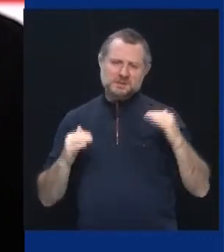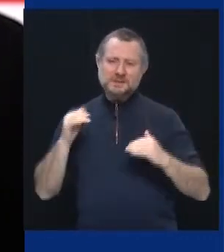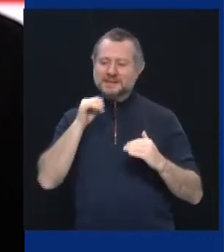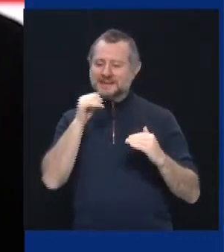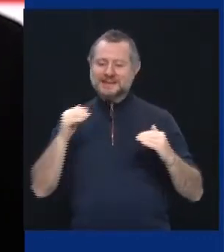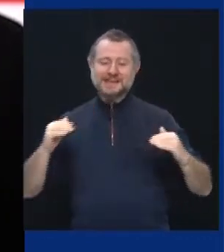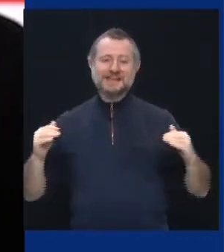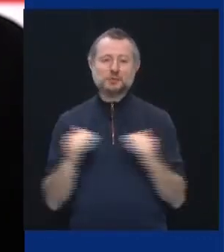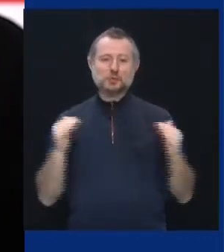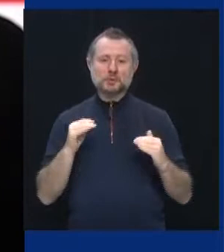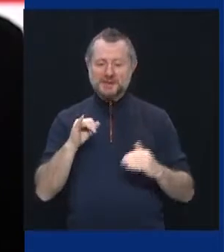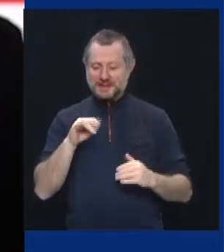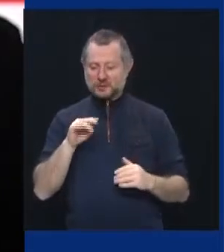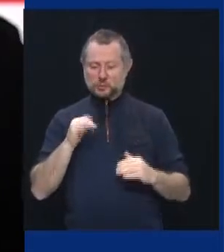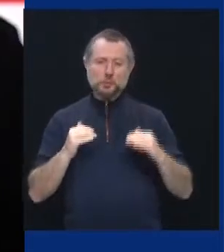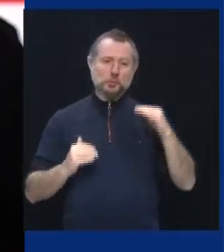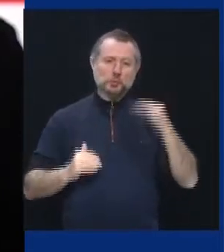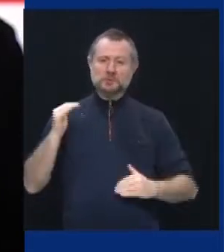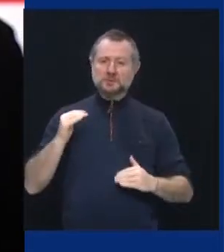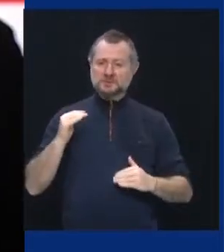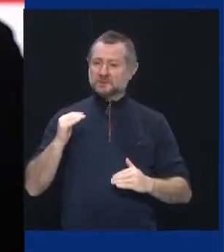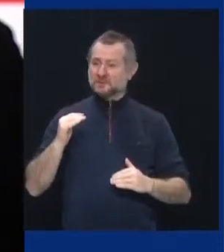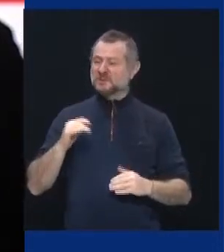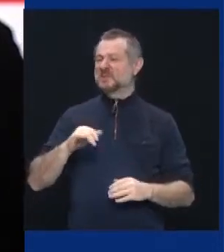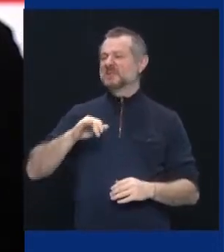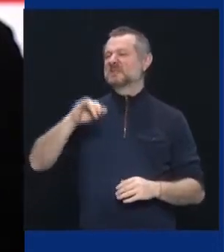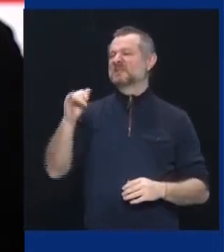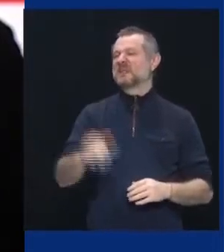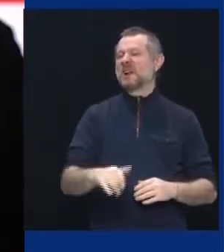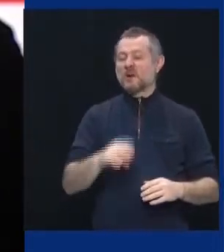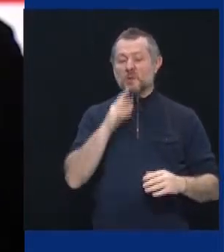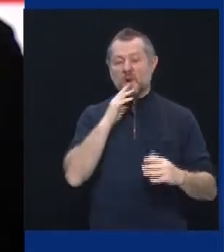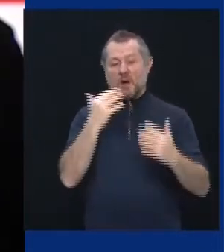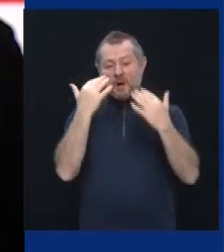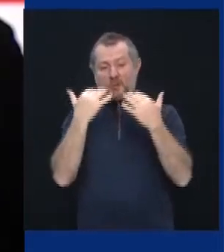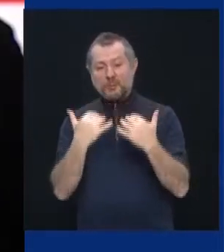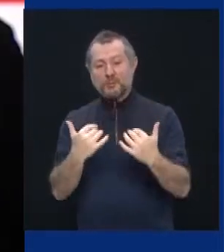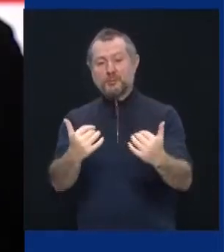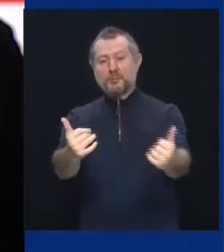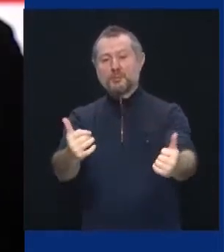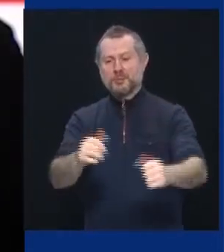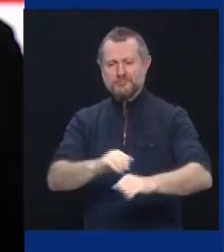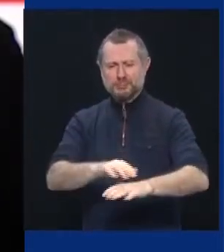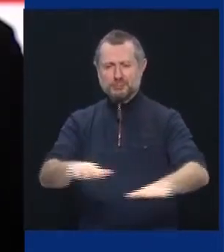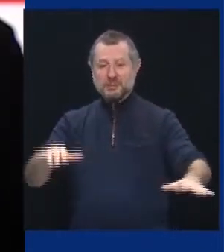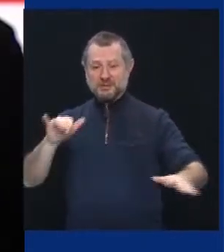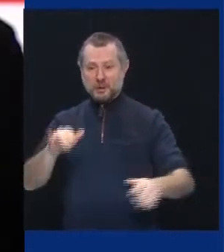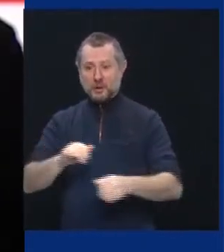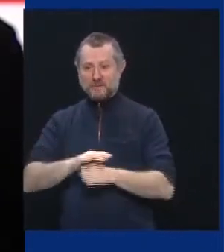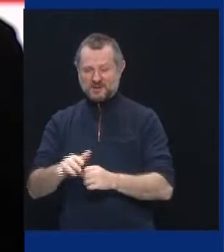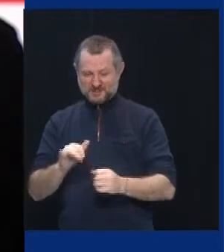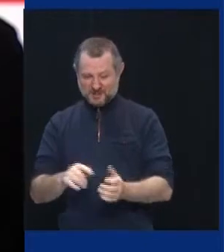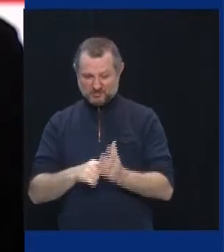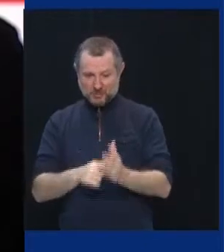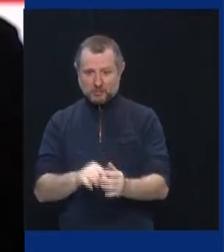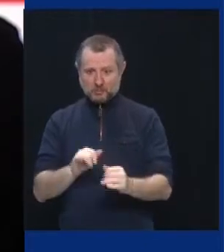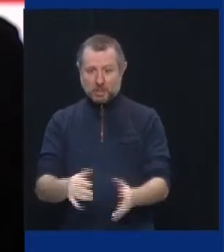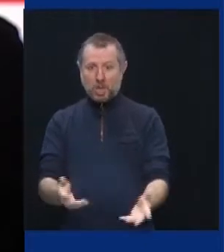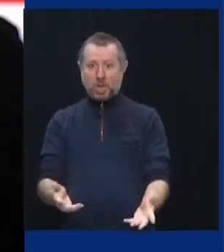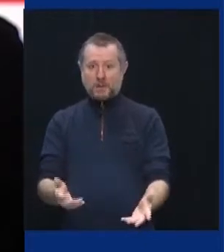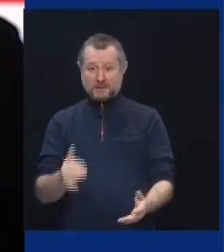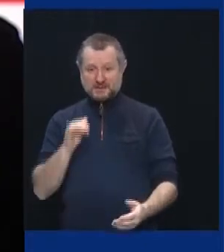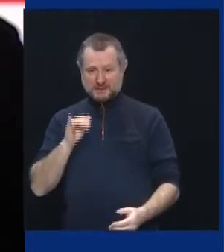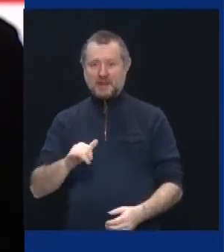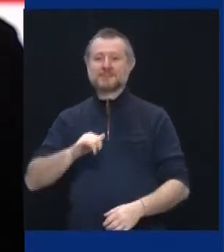top. And that's what COVID preyed on. When it now comes to doing the vaccines, we have to correct for